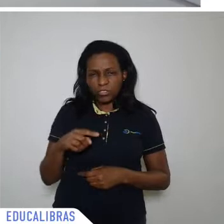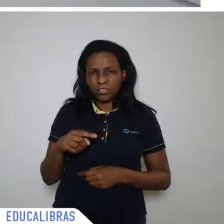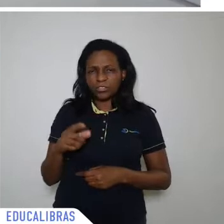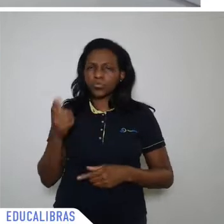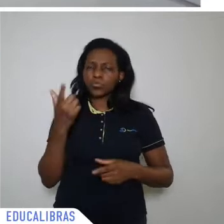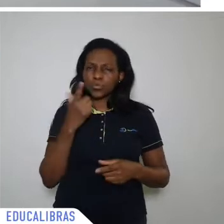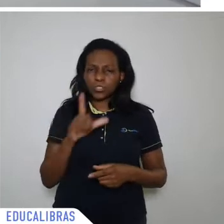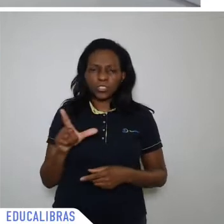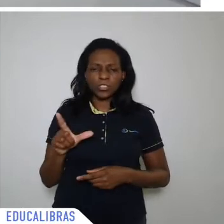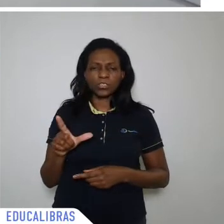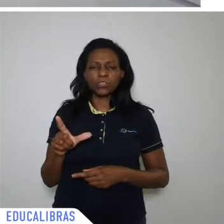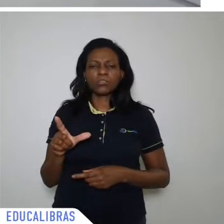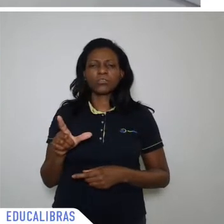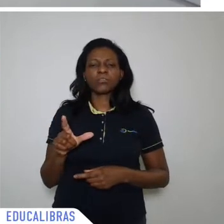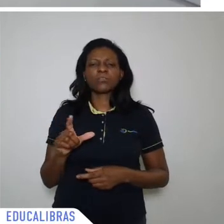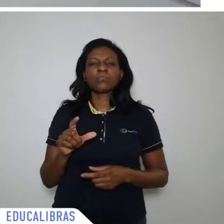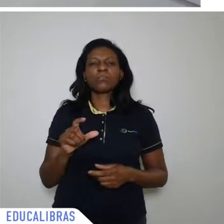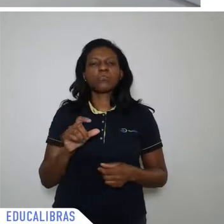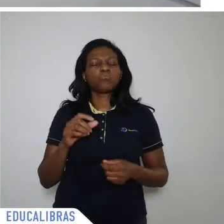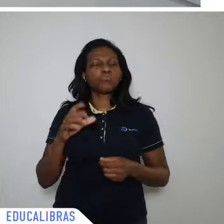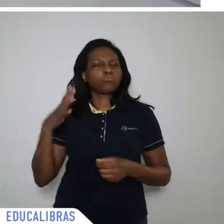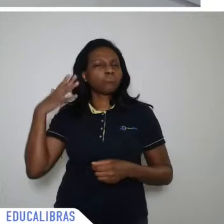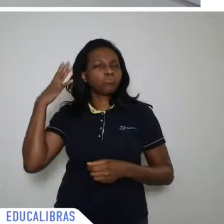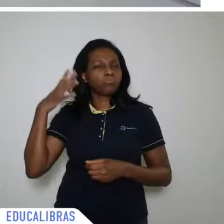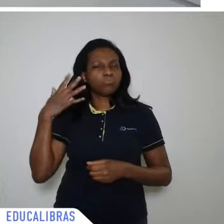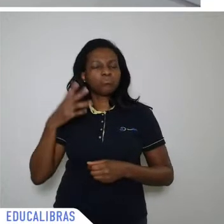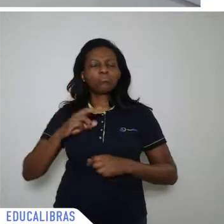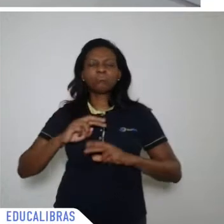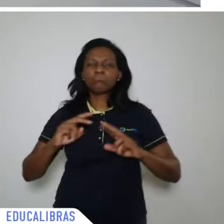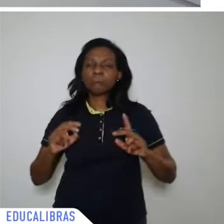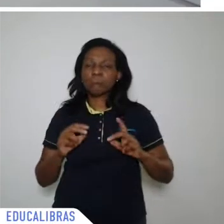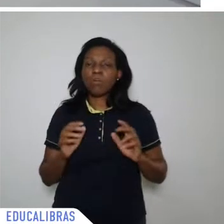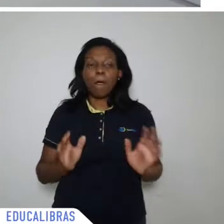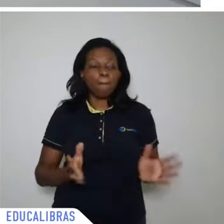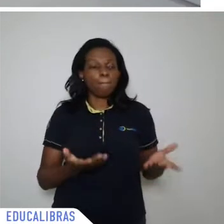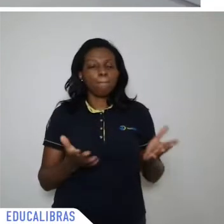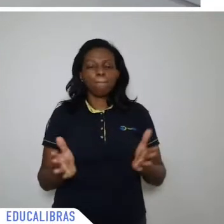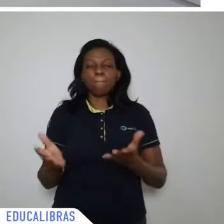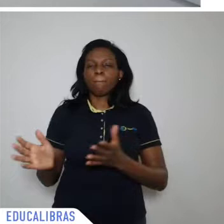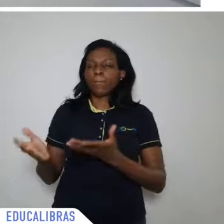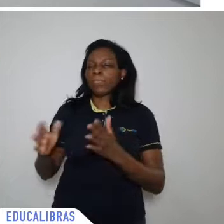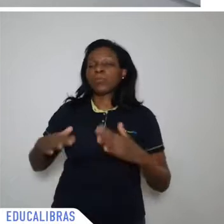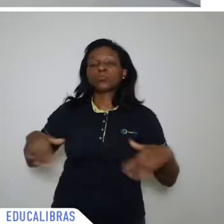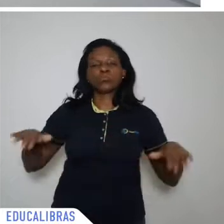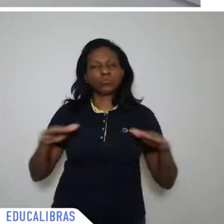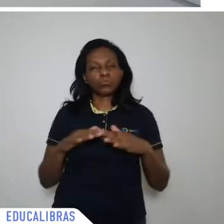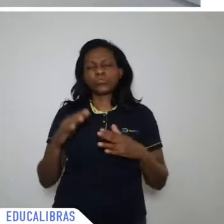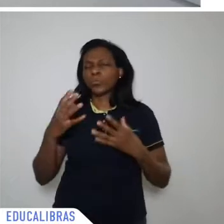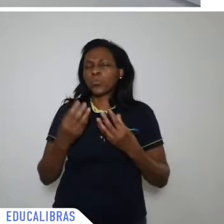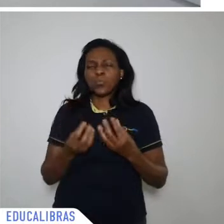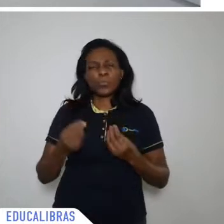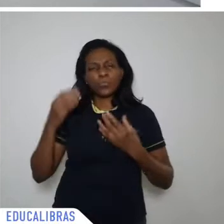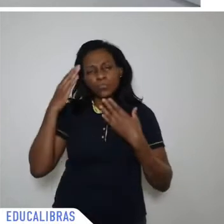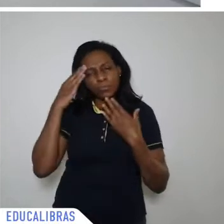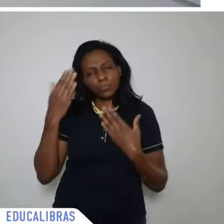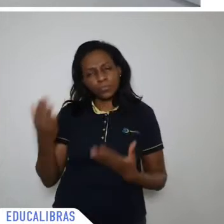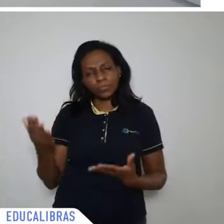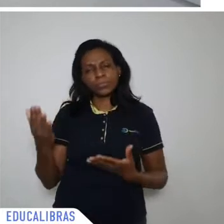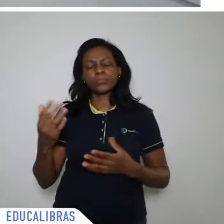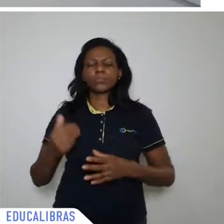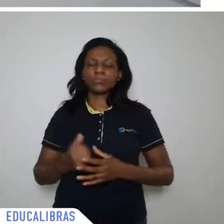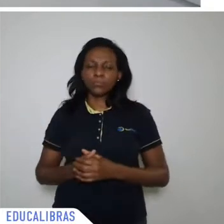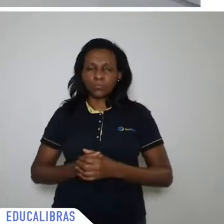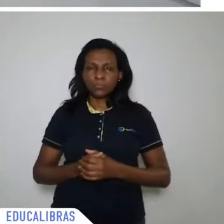being able to produce features that potentialize us all. So thank you very